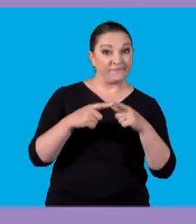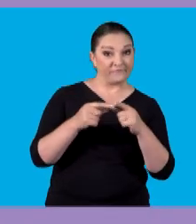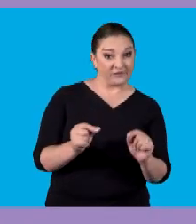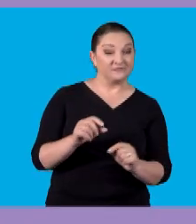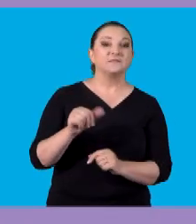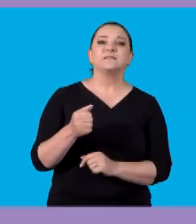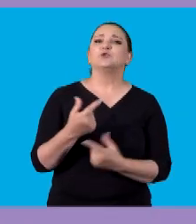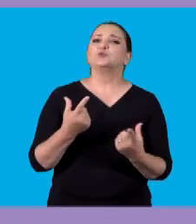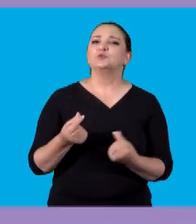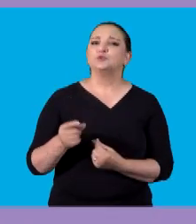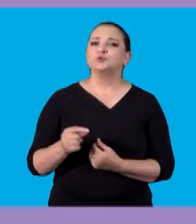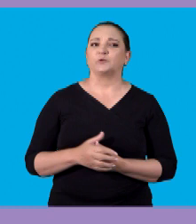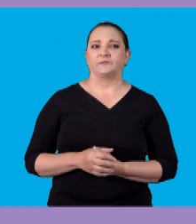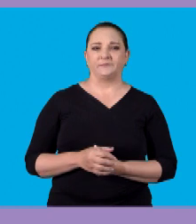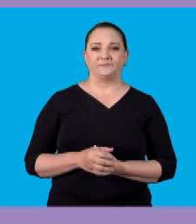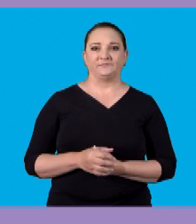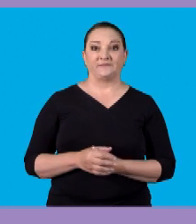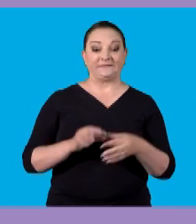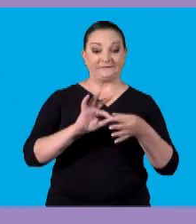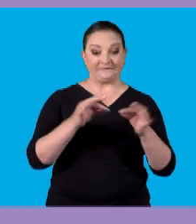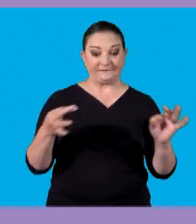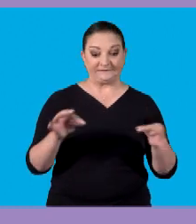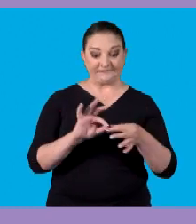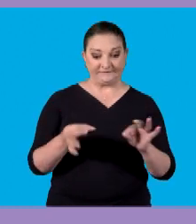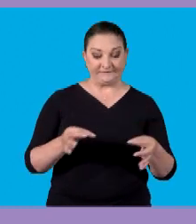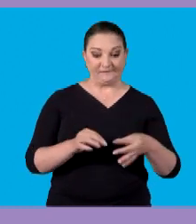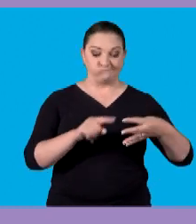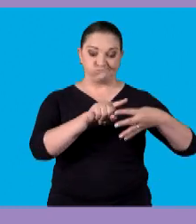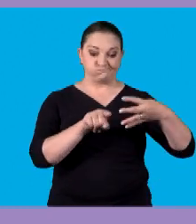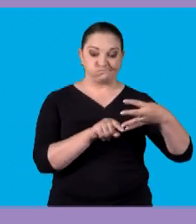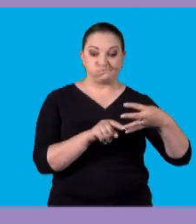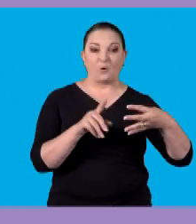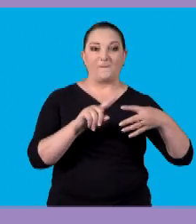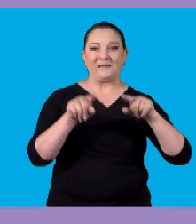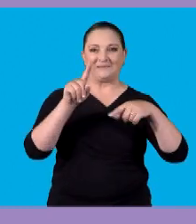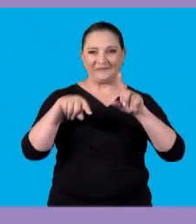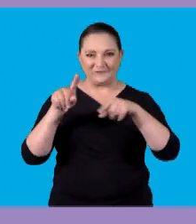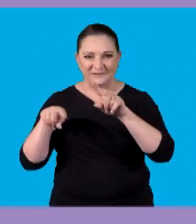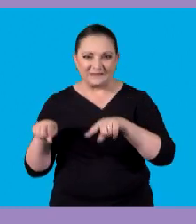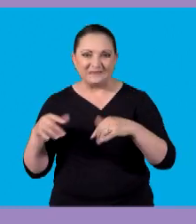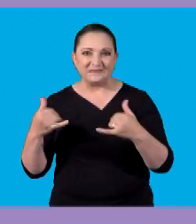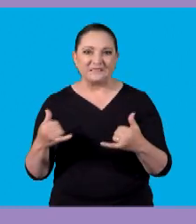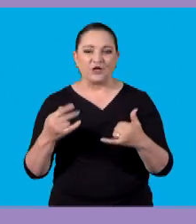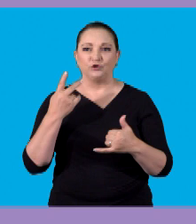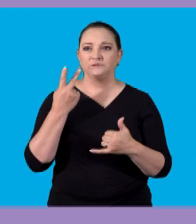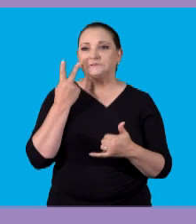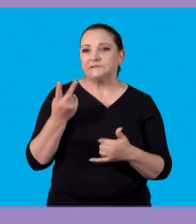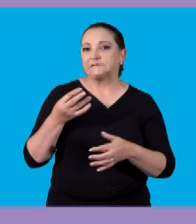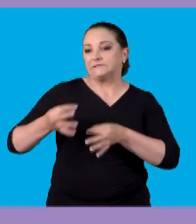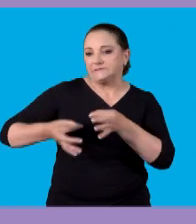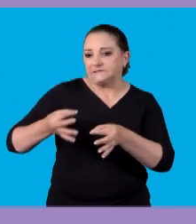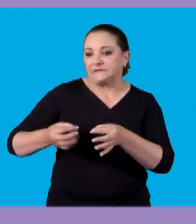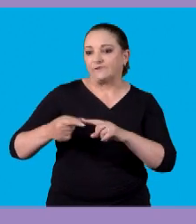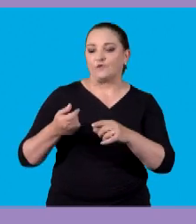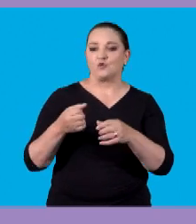lesson, learners will be able to write clear definitions of quadrilaterals in terms of their sides and